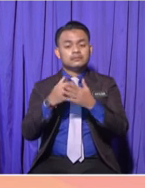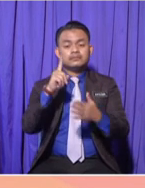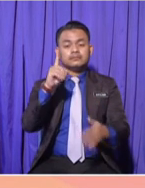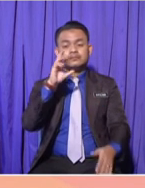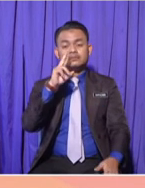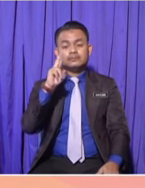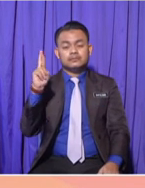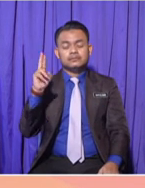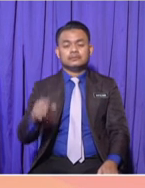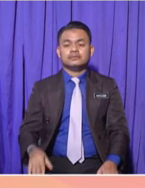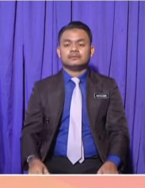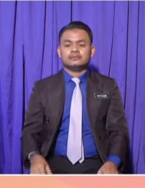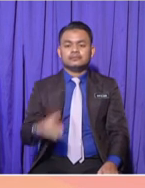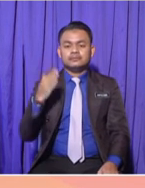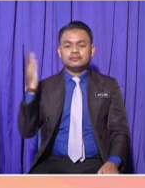Look at this number.